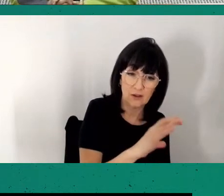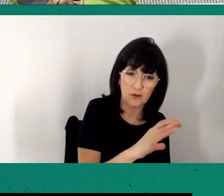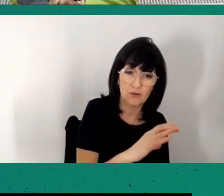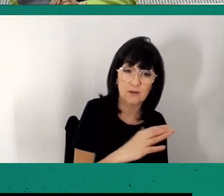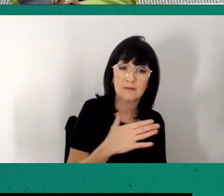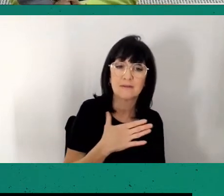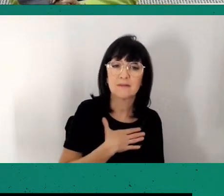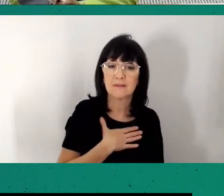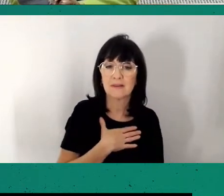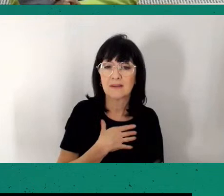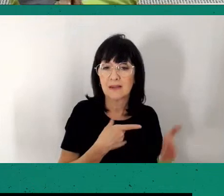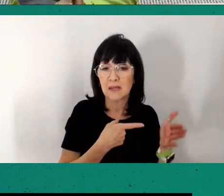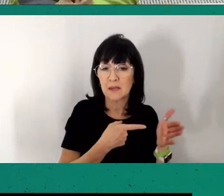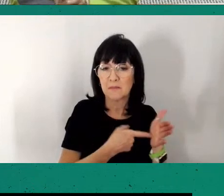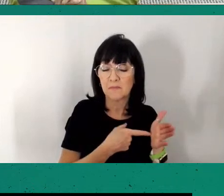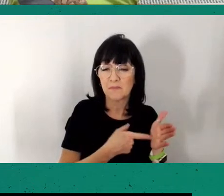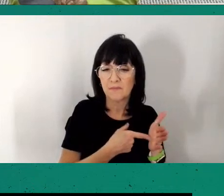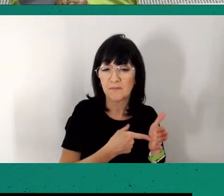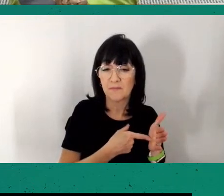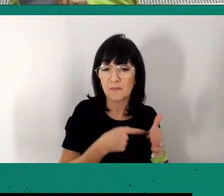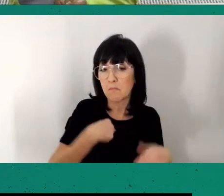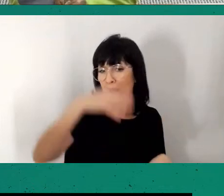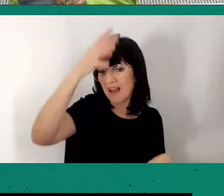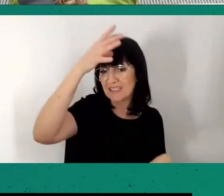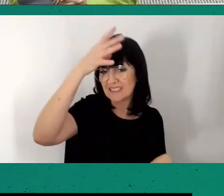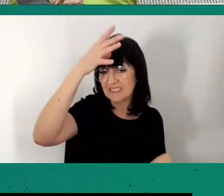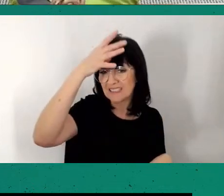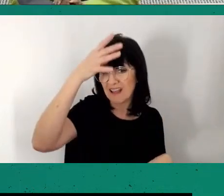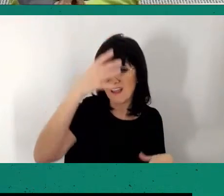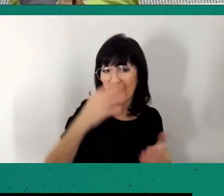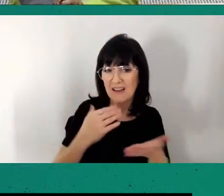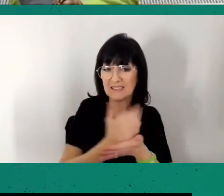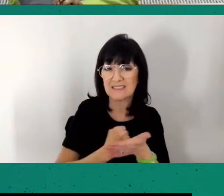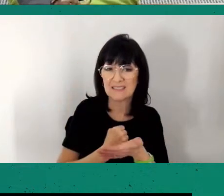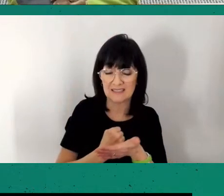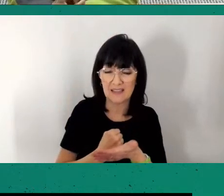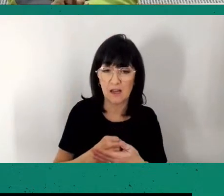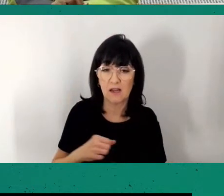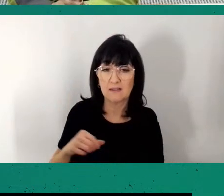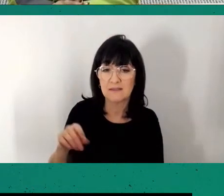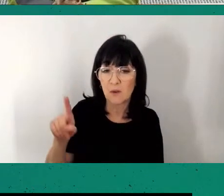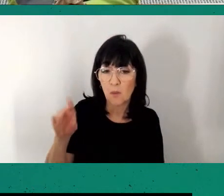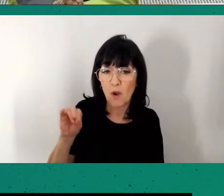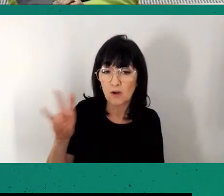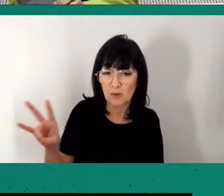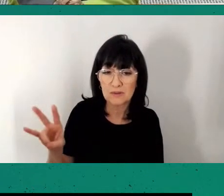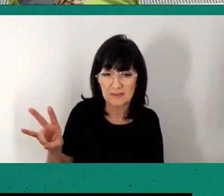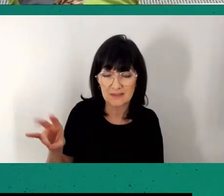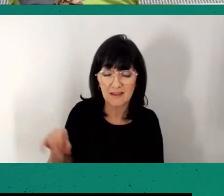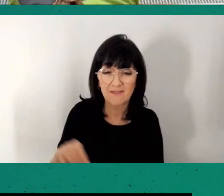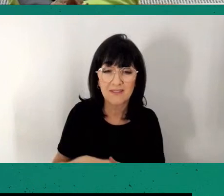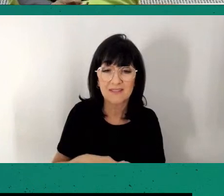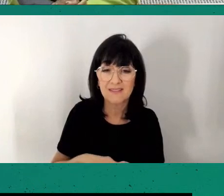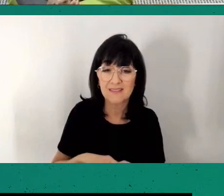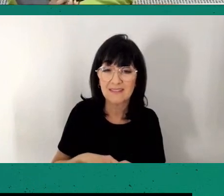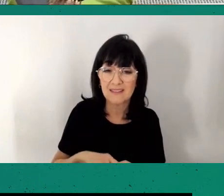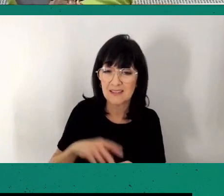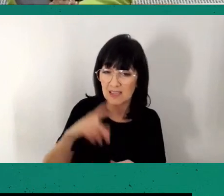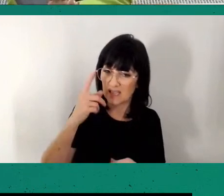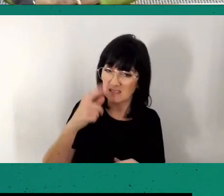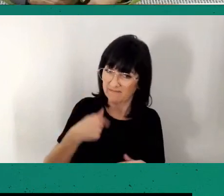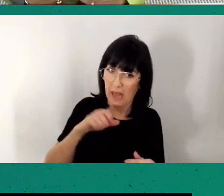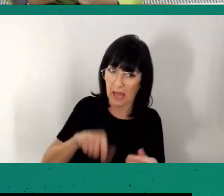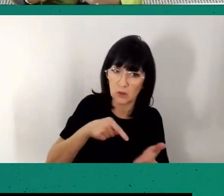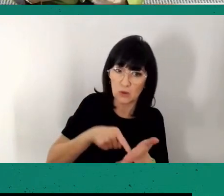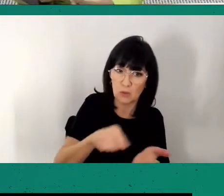was $101.76. That didn't go very far because I had to pay for everything,